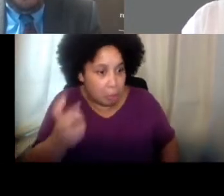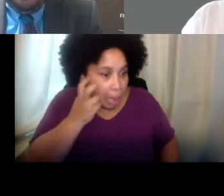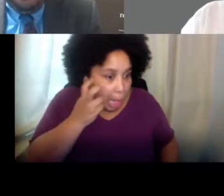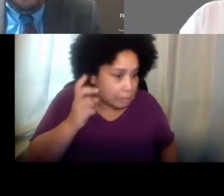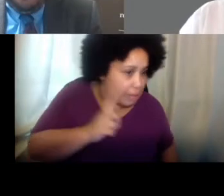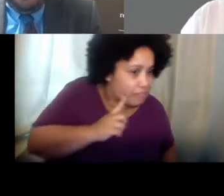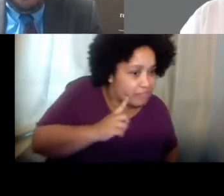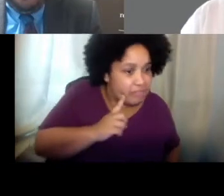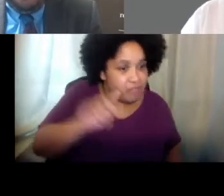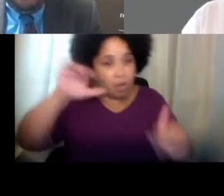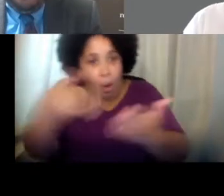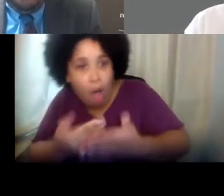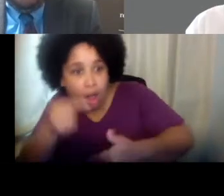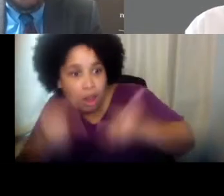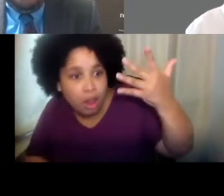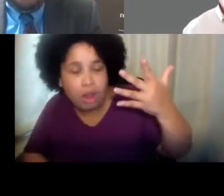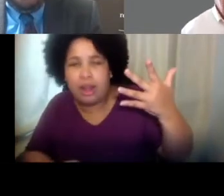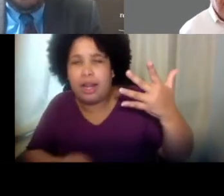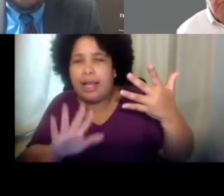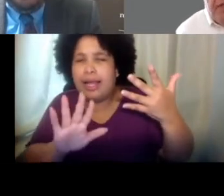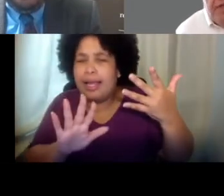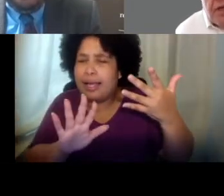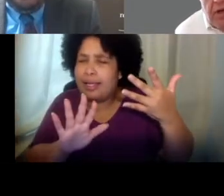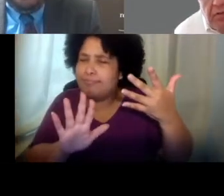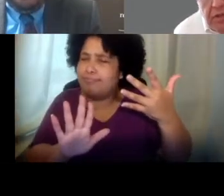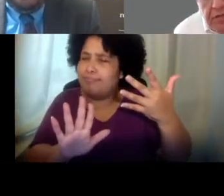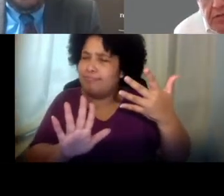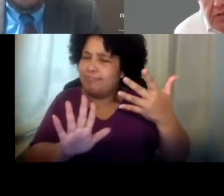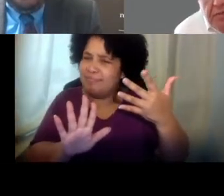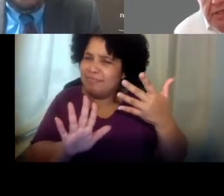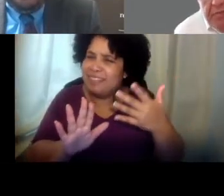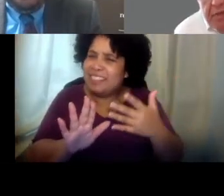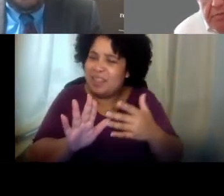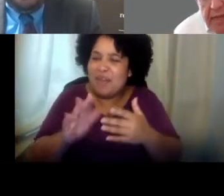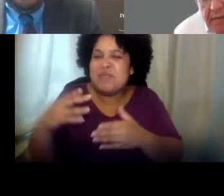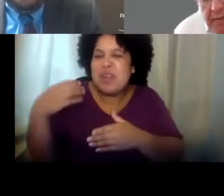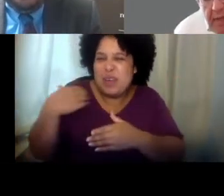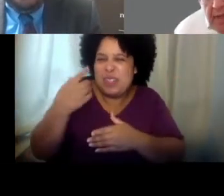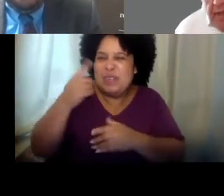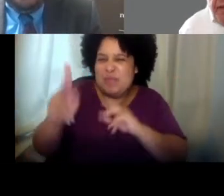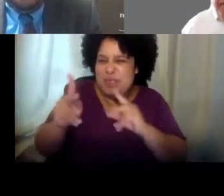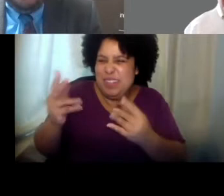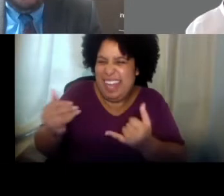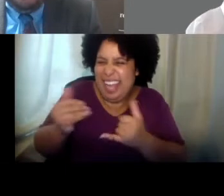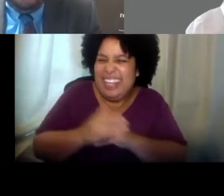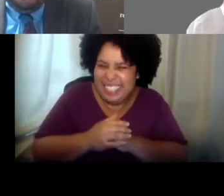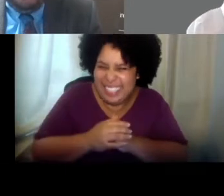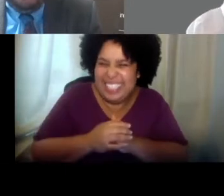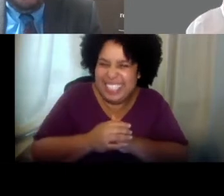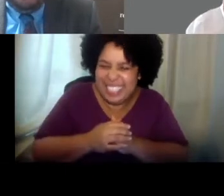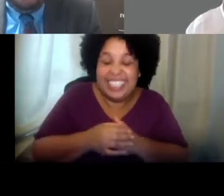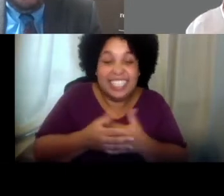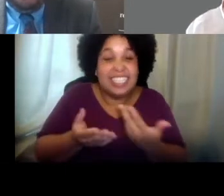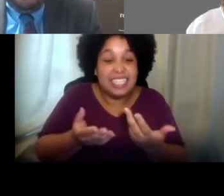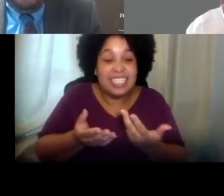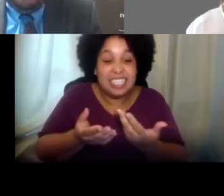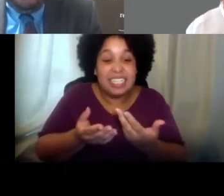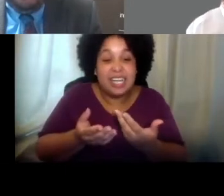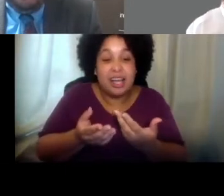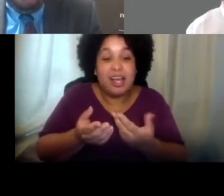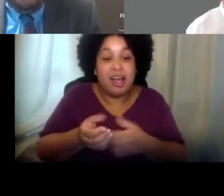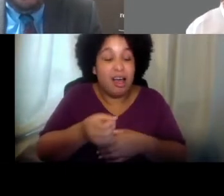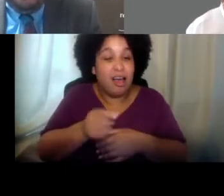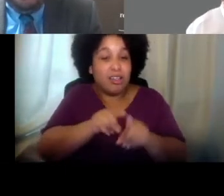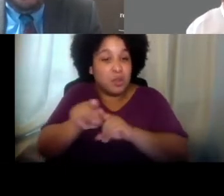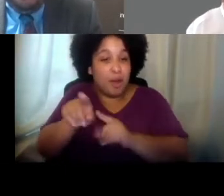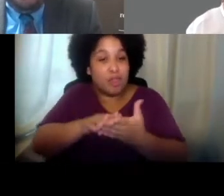deaf or all?" I mean, so you've got to be a coach for some of these people now. And another thing I've